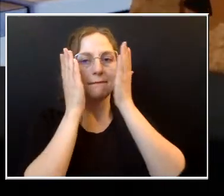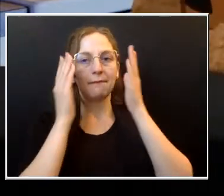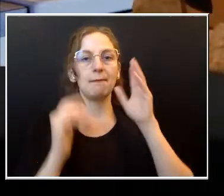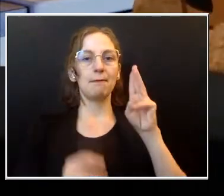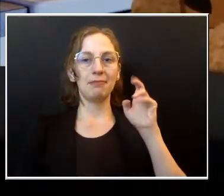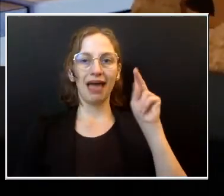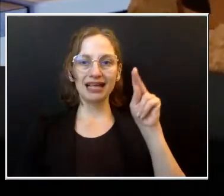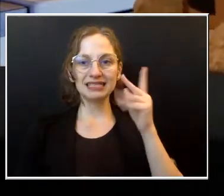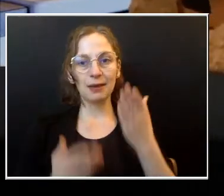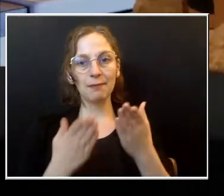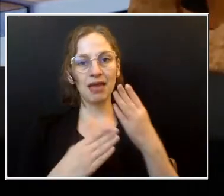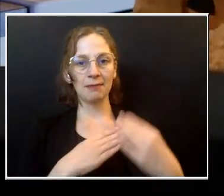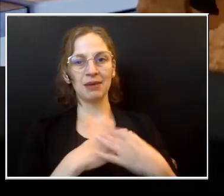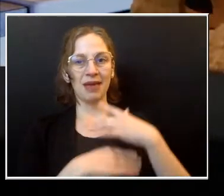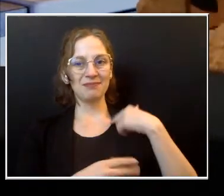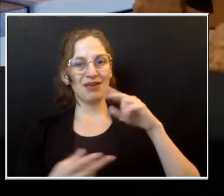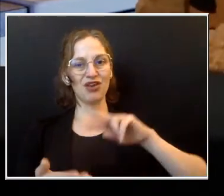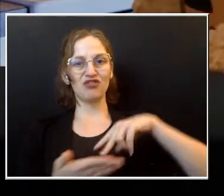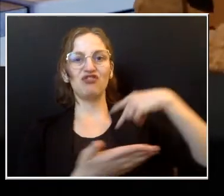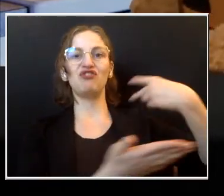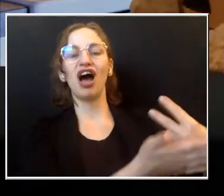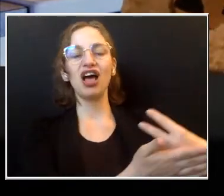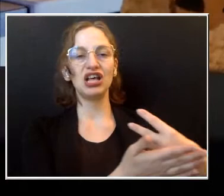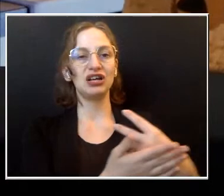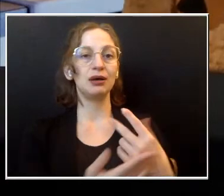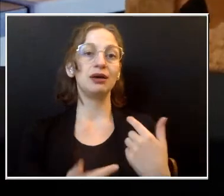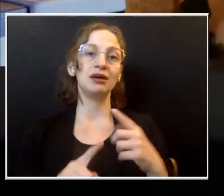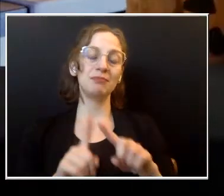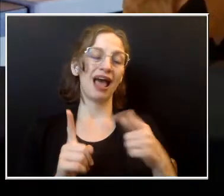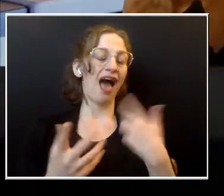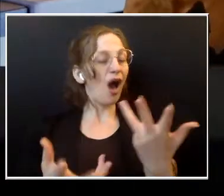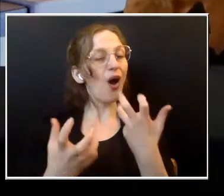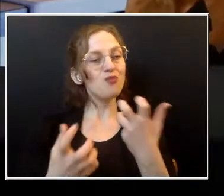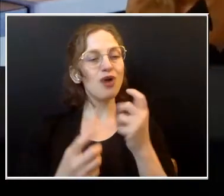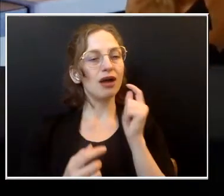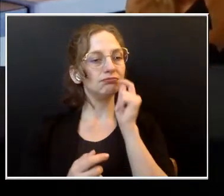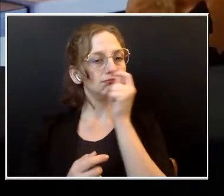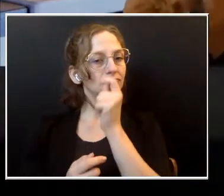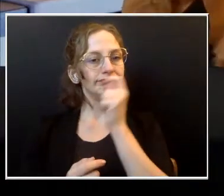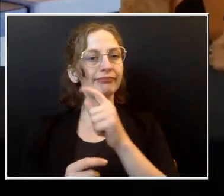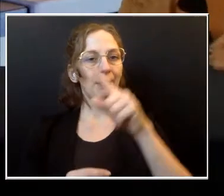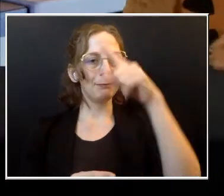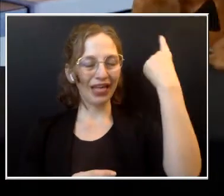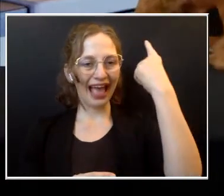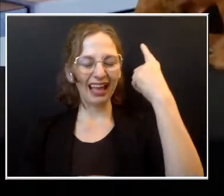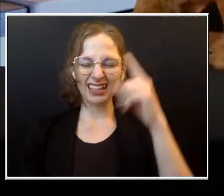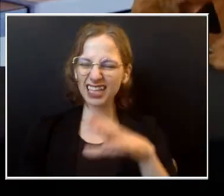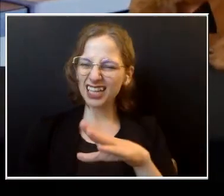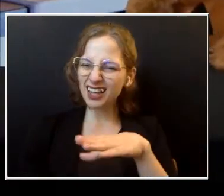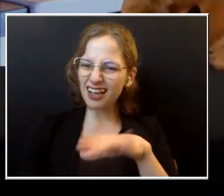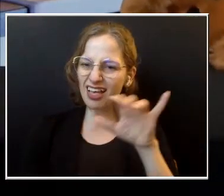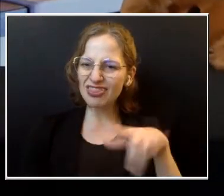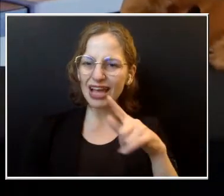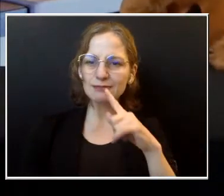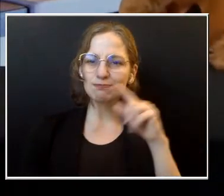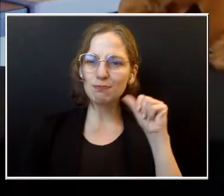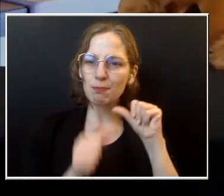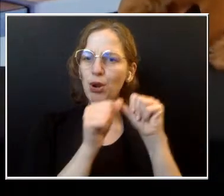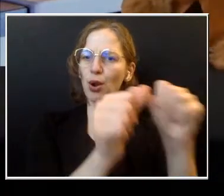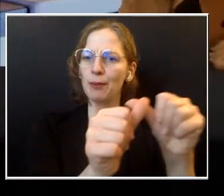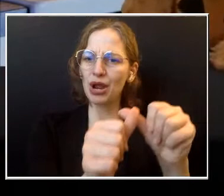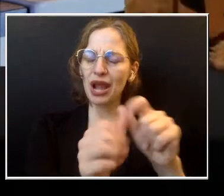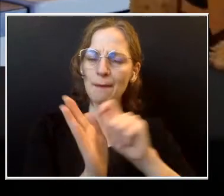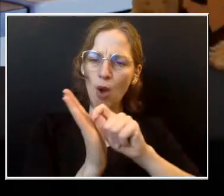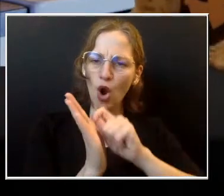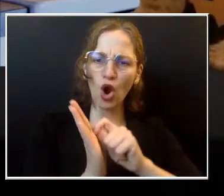because I'm going to be a vampire. That's a permanent marker. That's not for your face. Hunter is